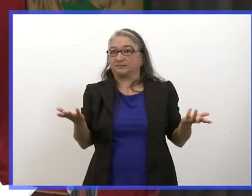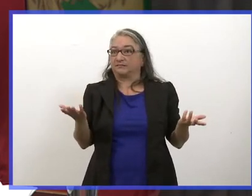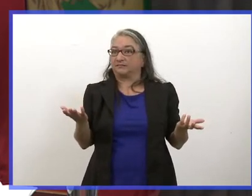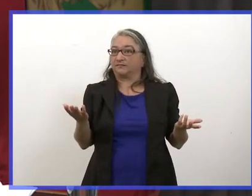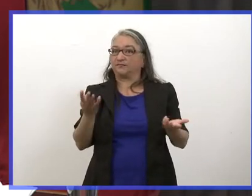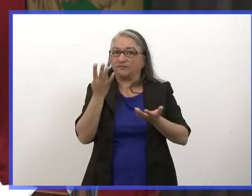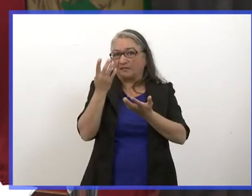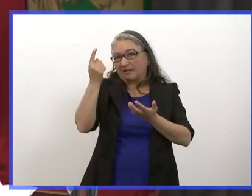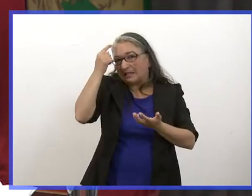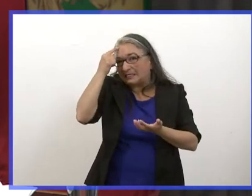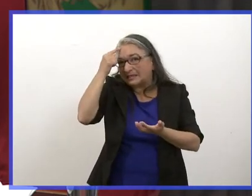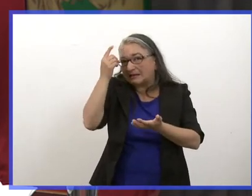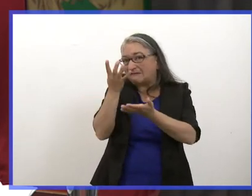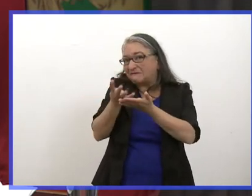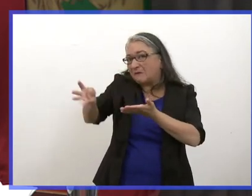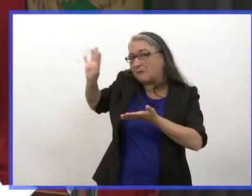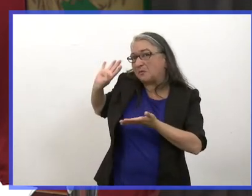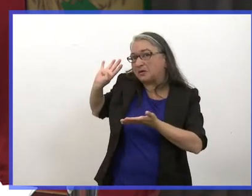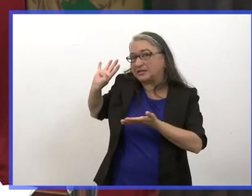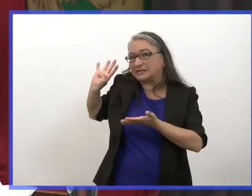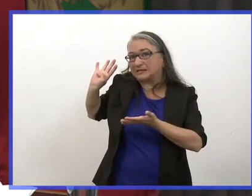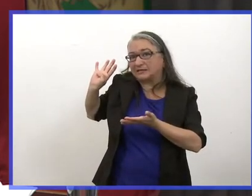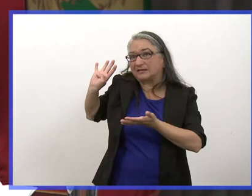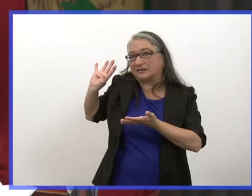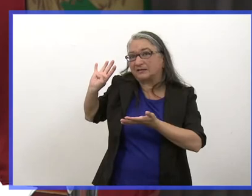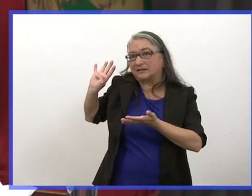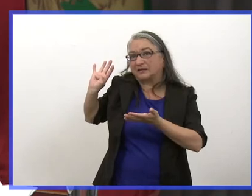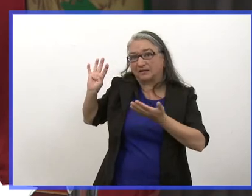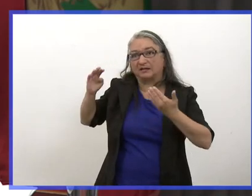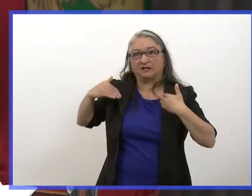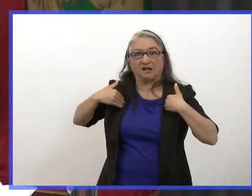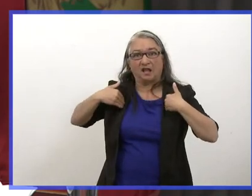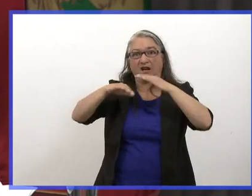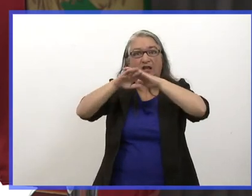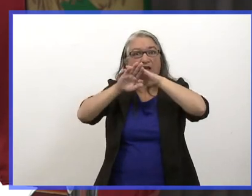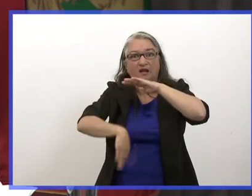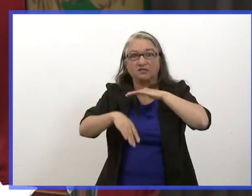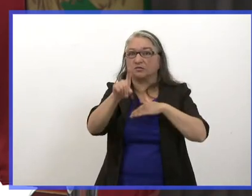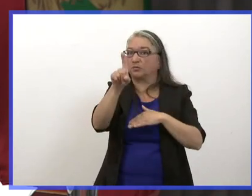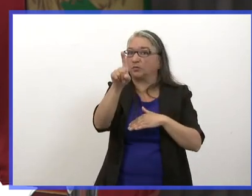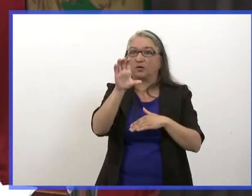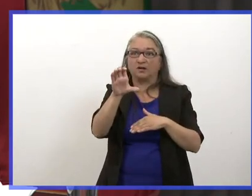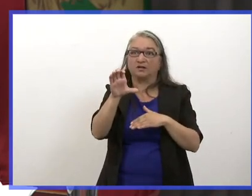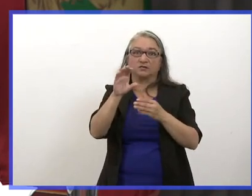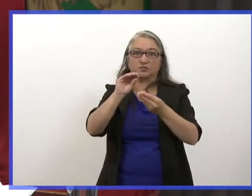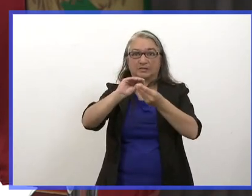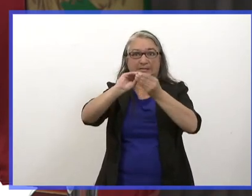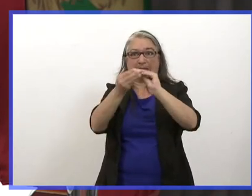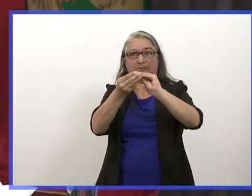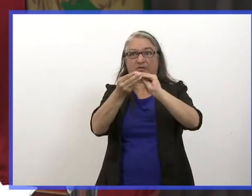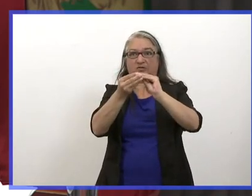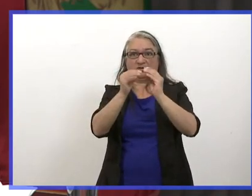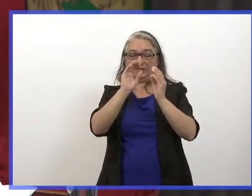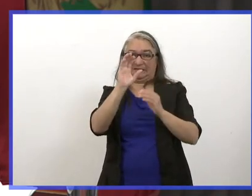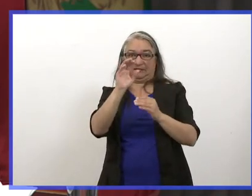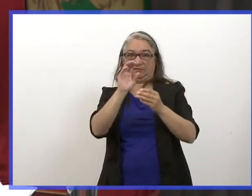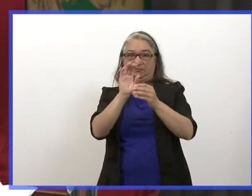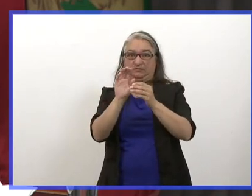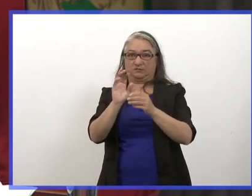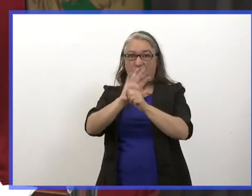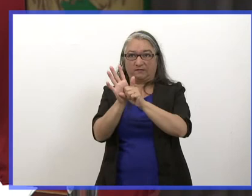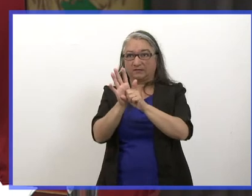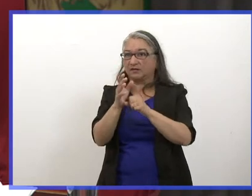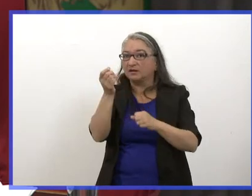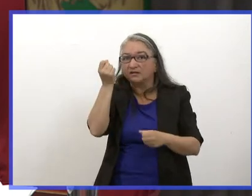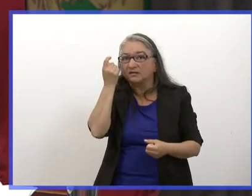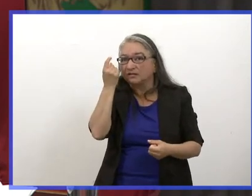We were under 100 most of the time for the first 4 months of the year. How do you imagine the public would have